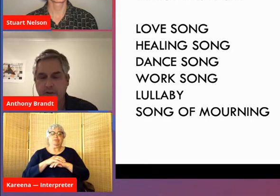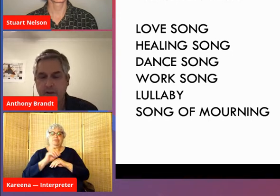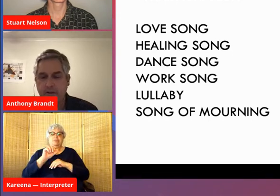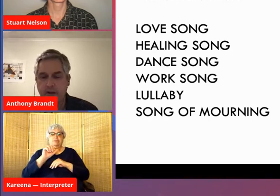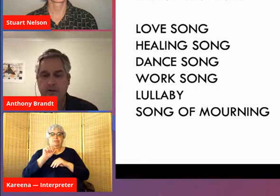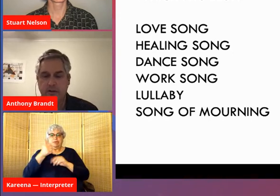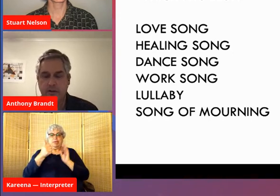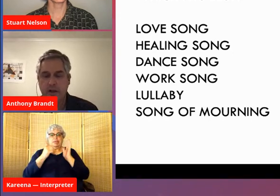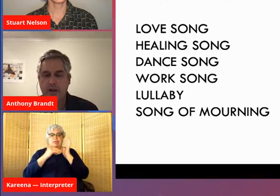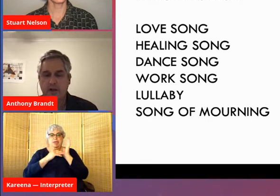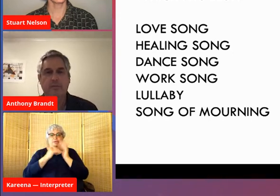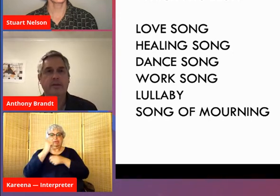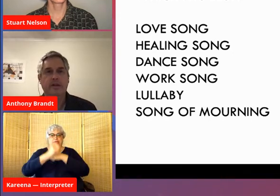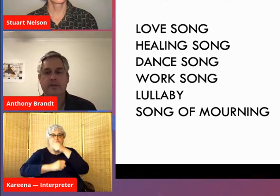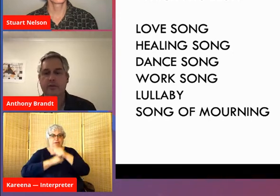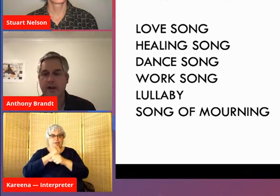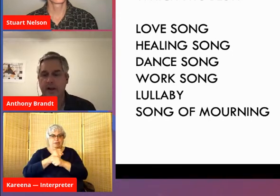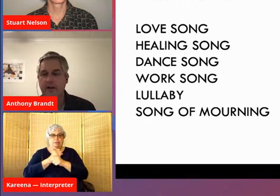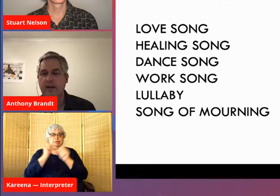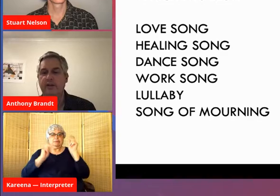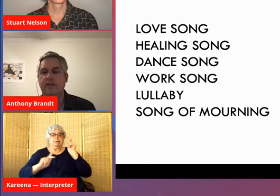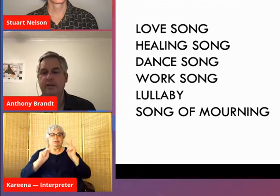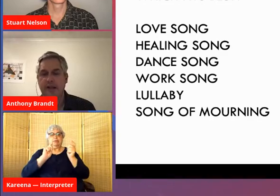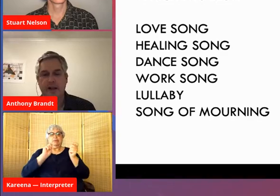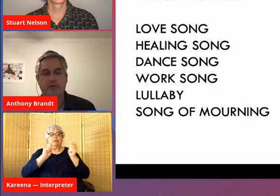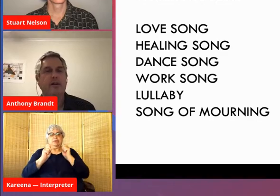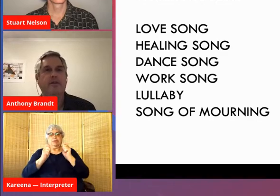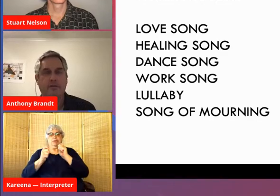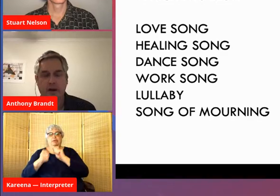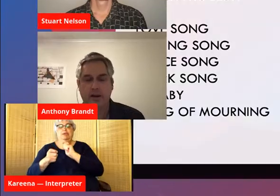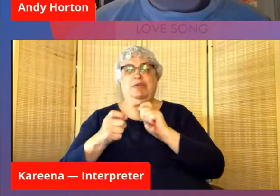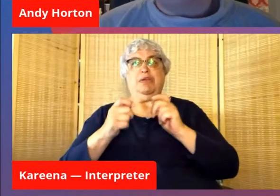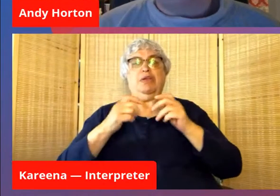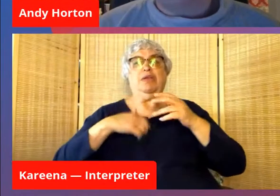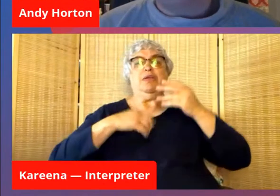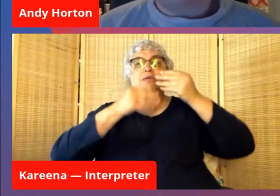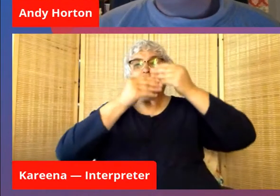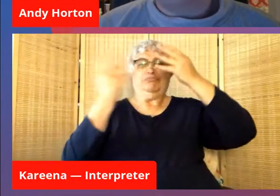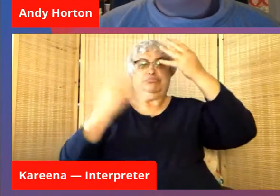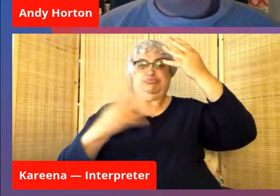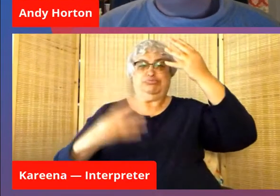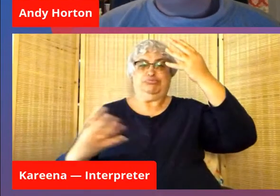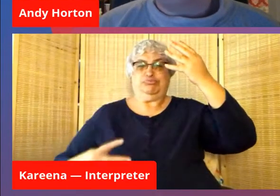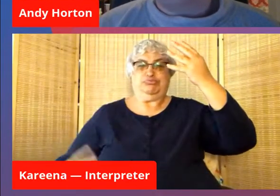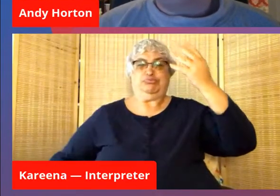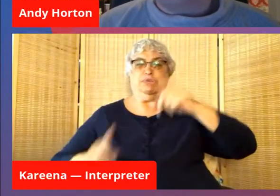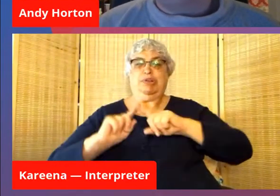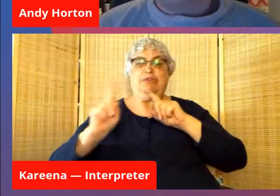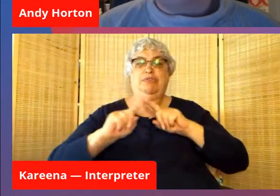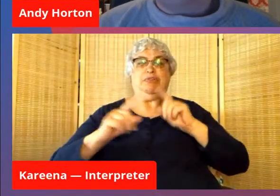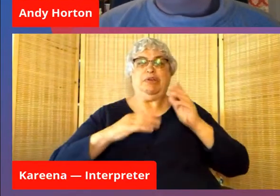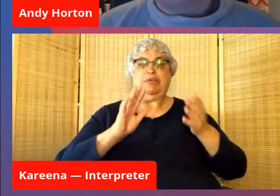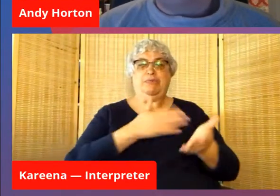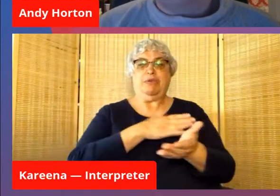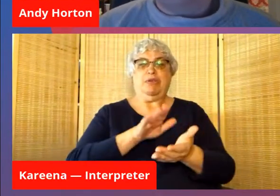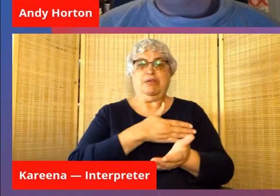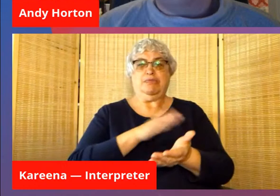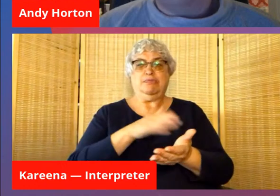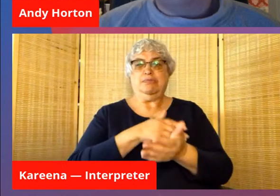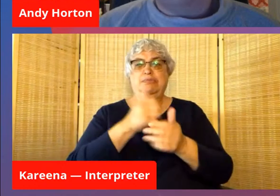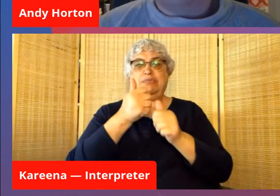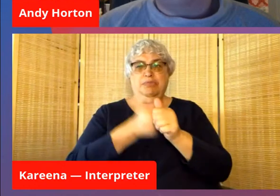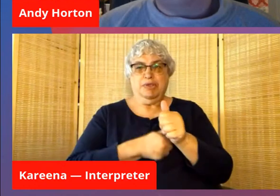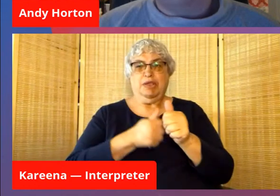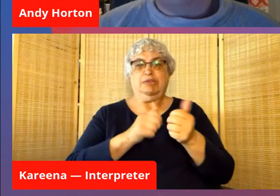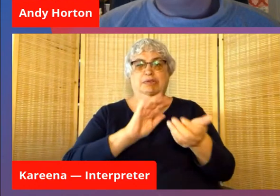of thousands of years, humans have created a staggering variety of melodies. Virtually every musical